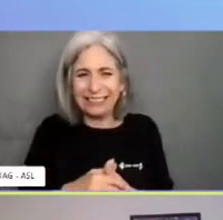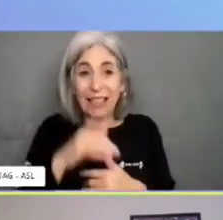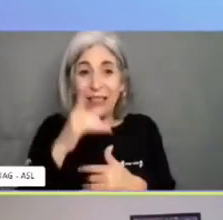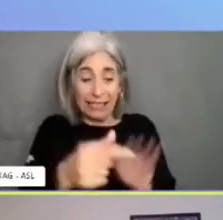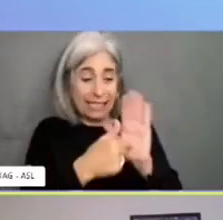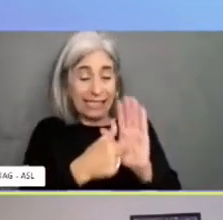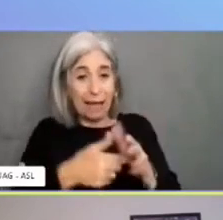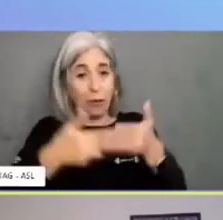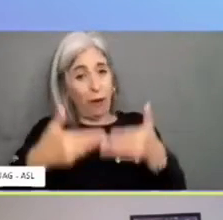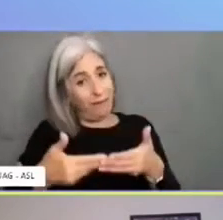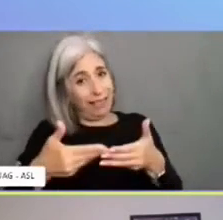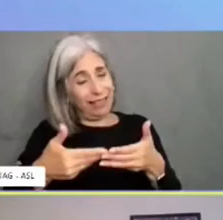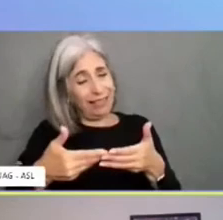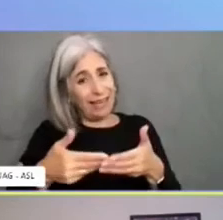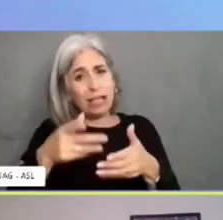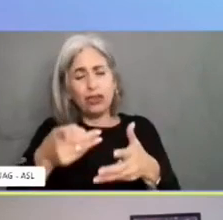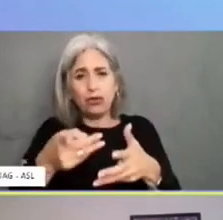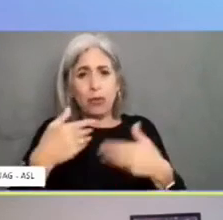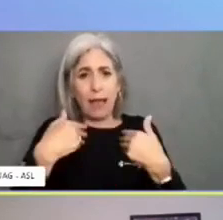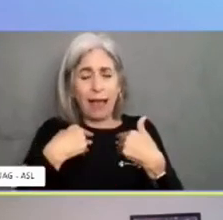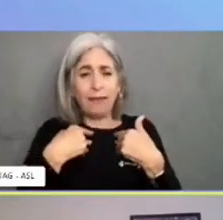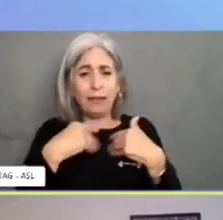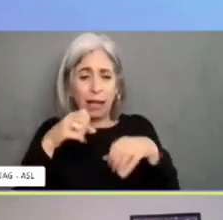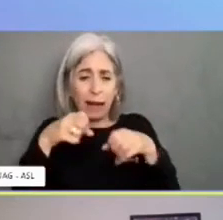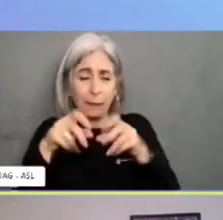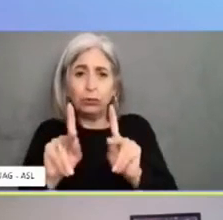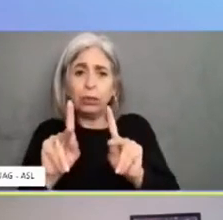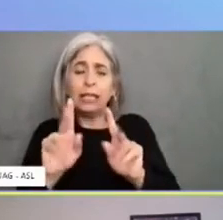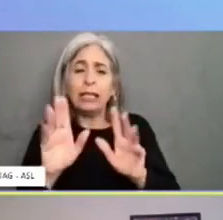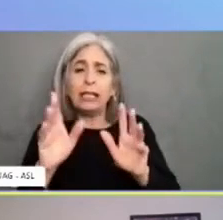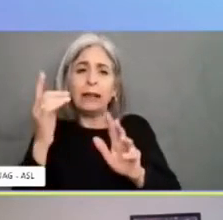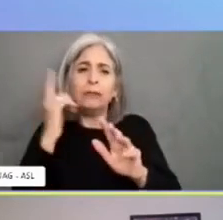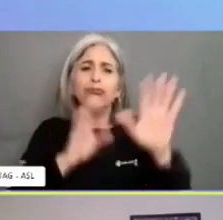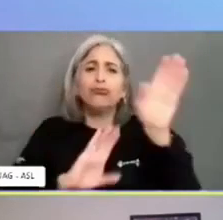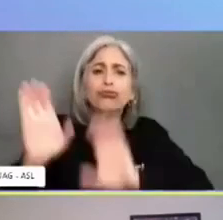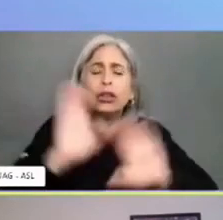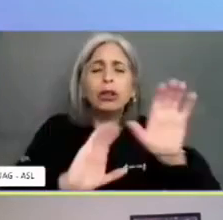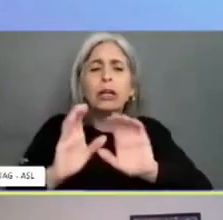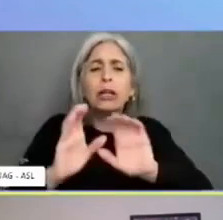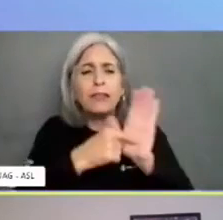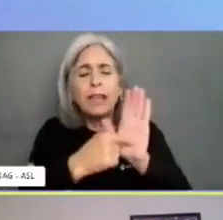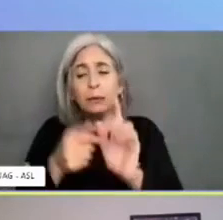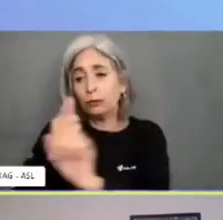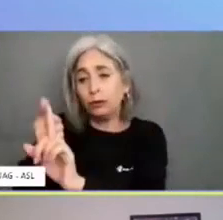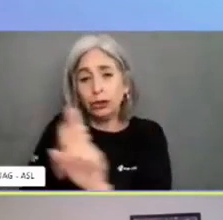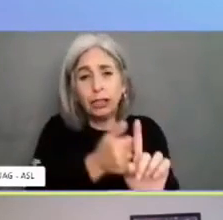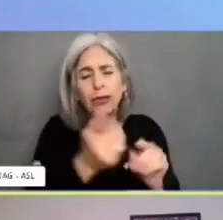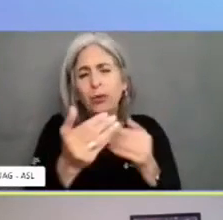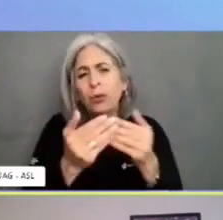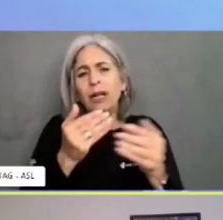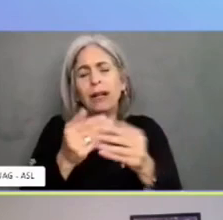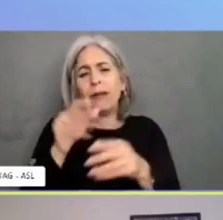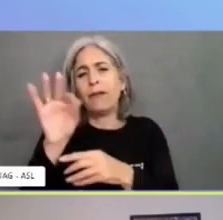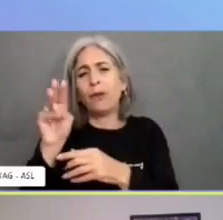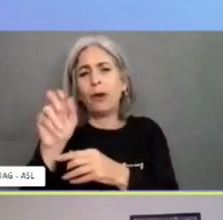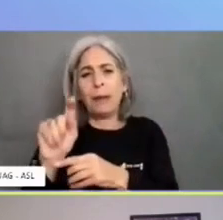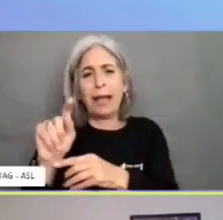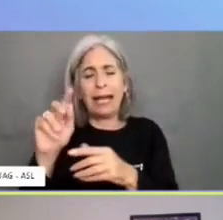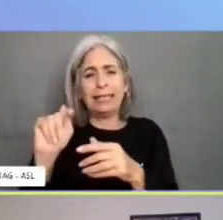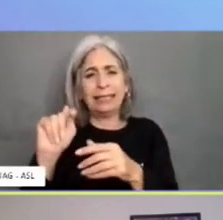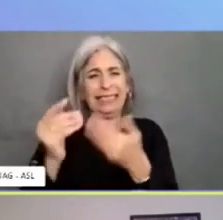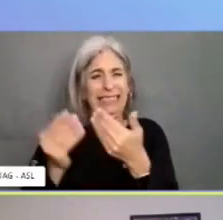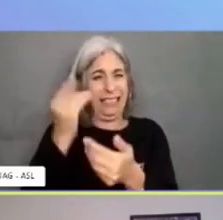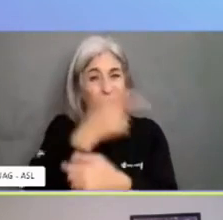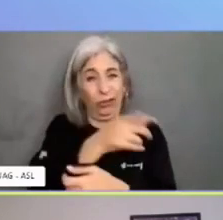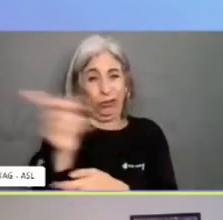heavy, I wanted to make sure that y'all had a chance to explore the demos for yourself in whatever format is easiest for you.